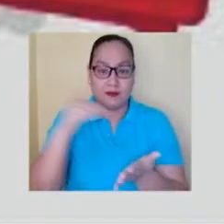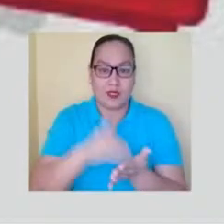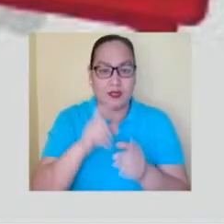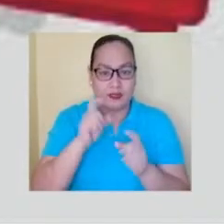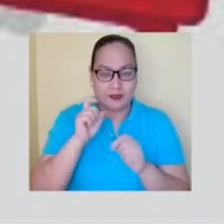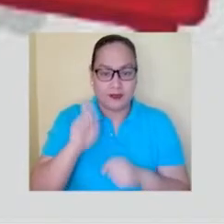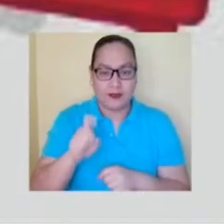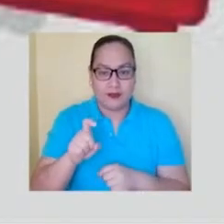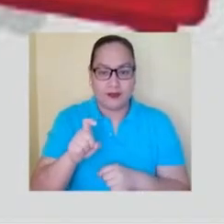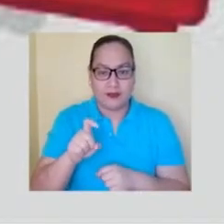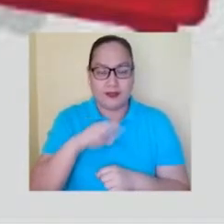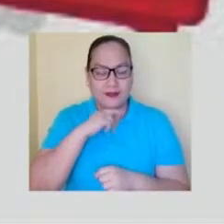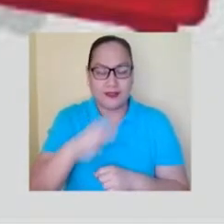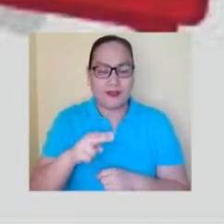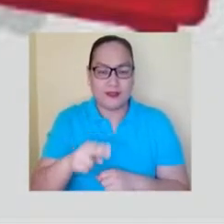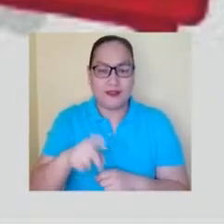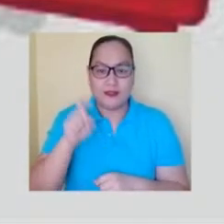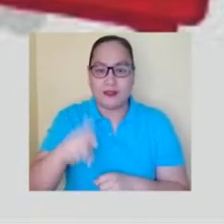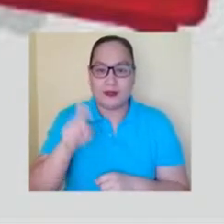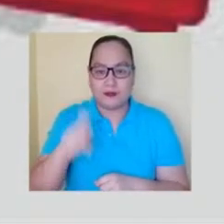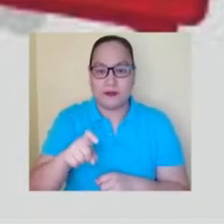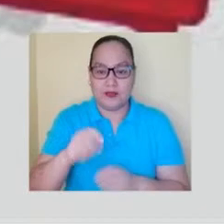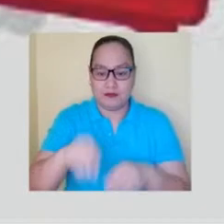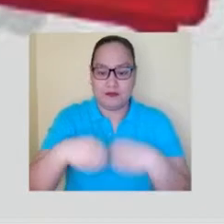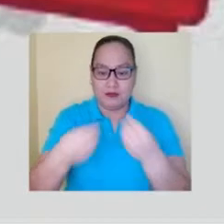give liquid to an unconscious victim.